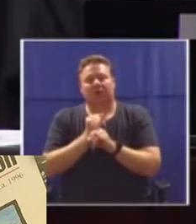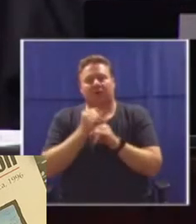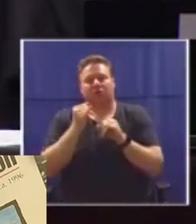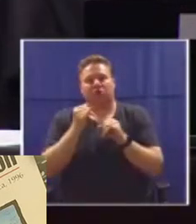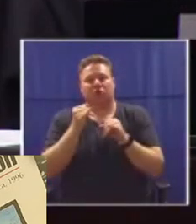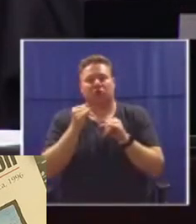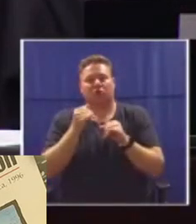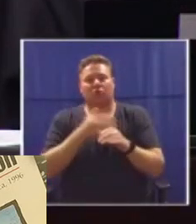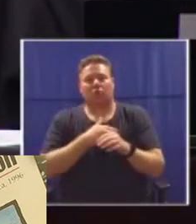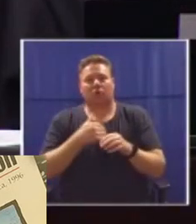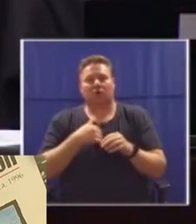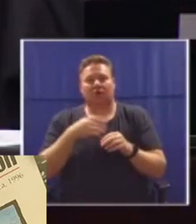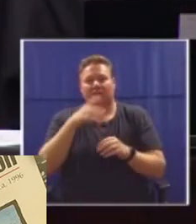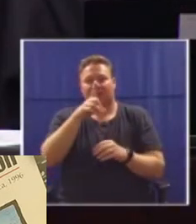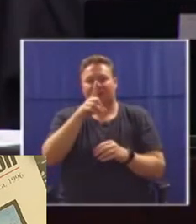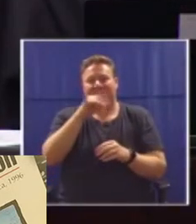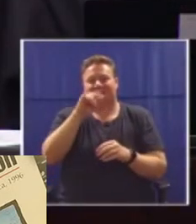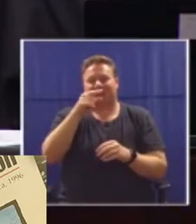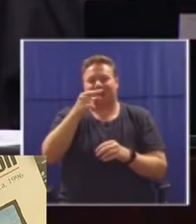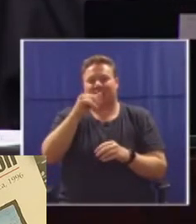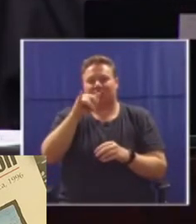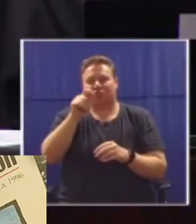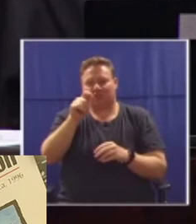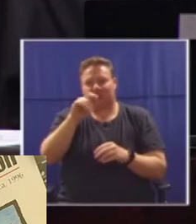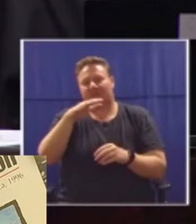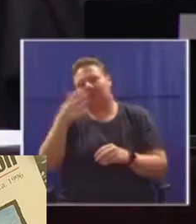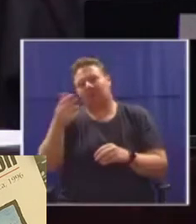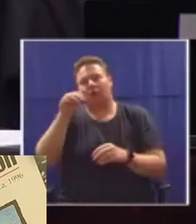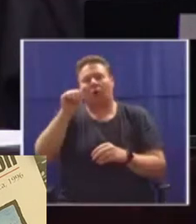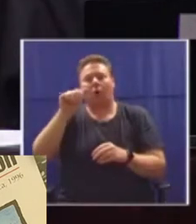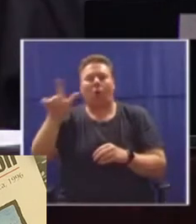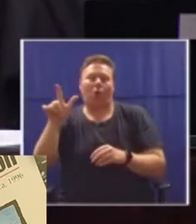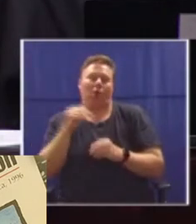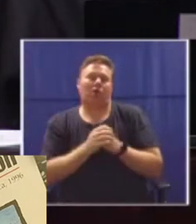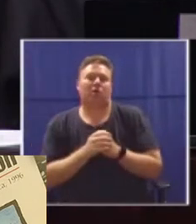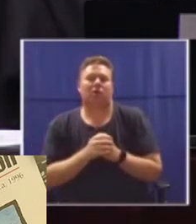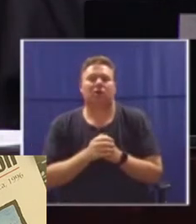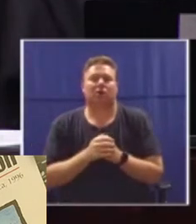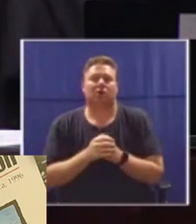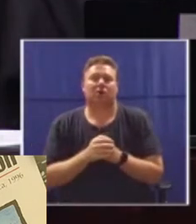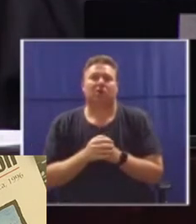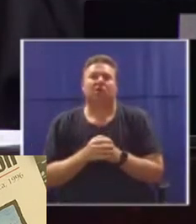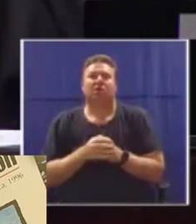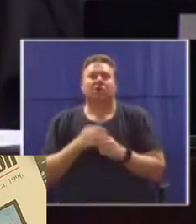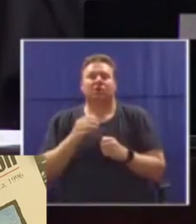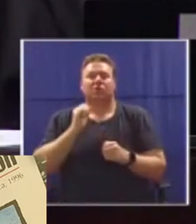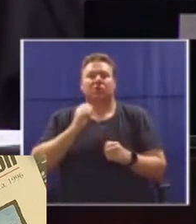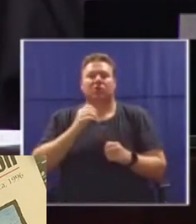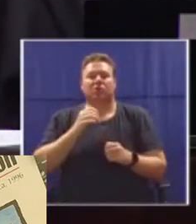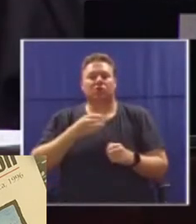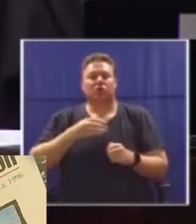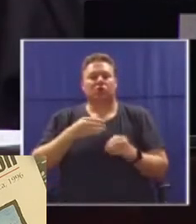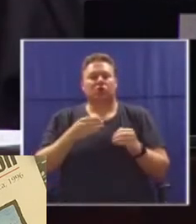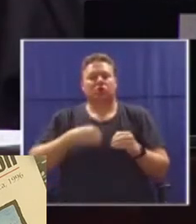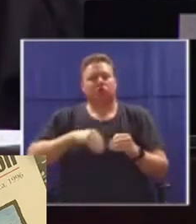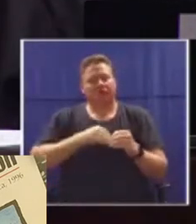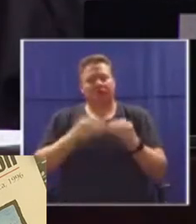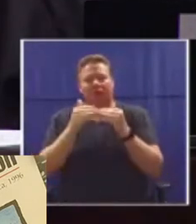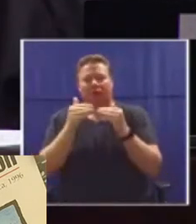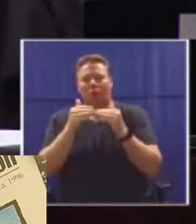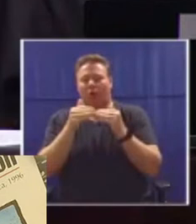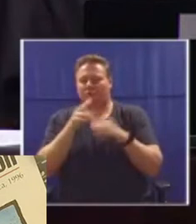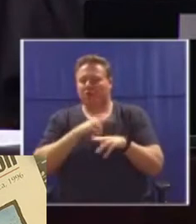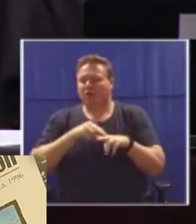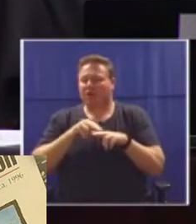of digital innovation and technology for gender equality, as a nation, we should focus on